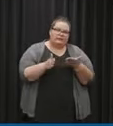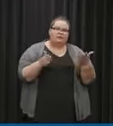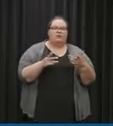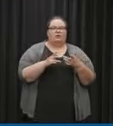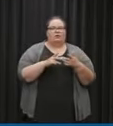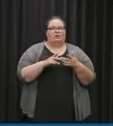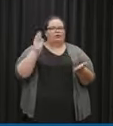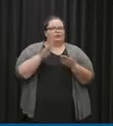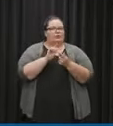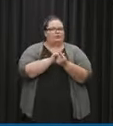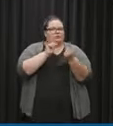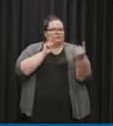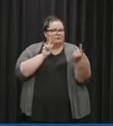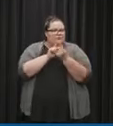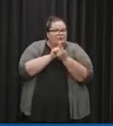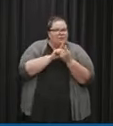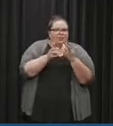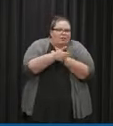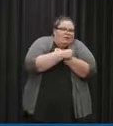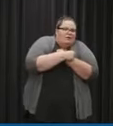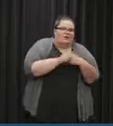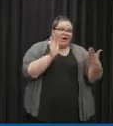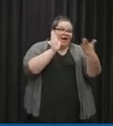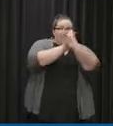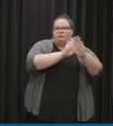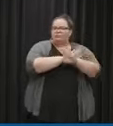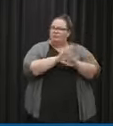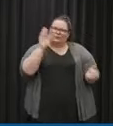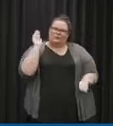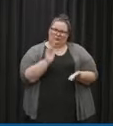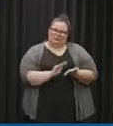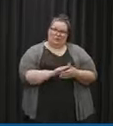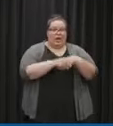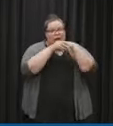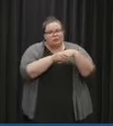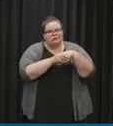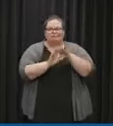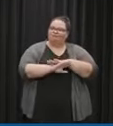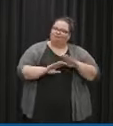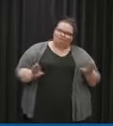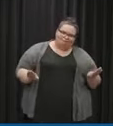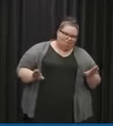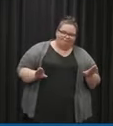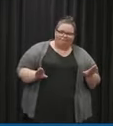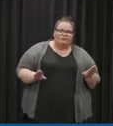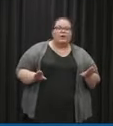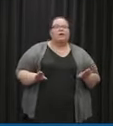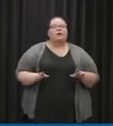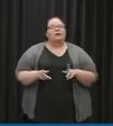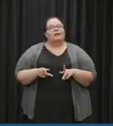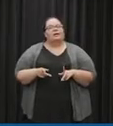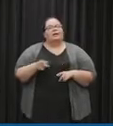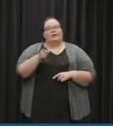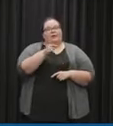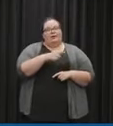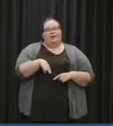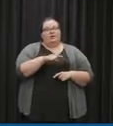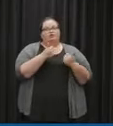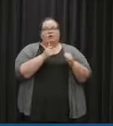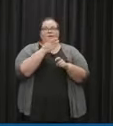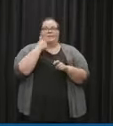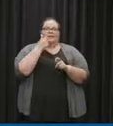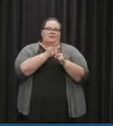reduce physical contact, like discouraging high fives and handshakes. They will maintain a 2 meter spacing from